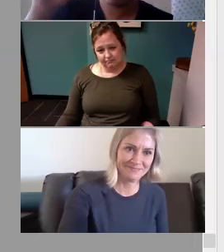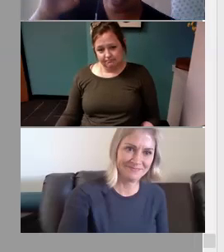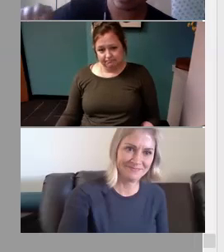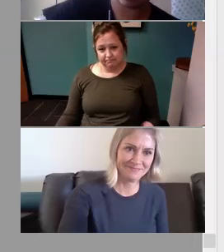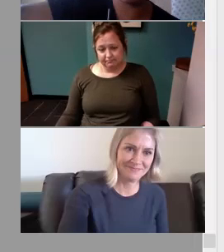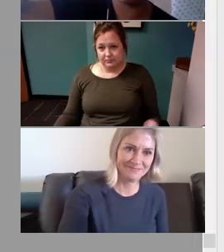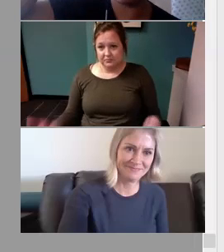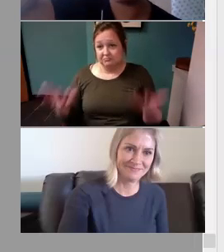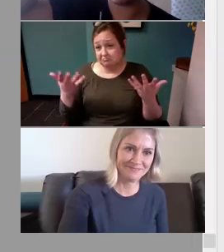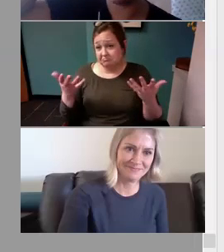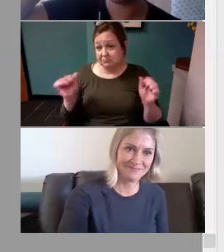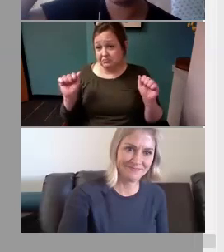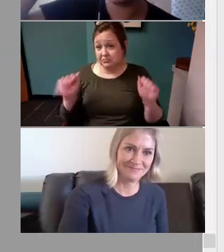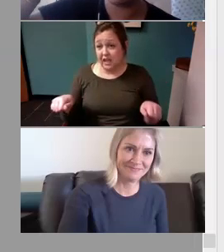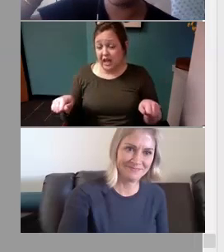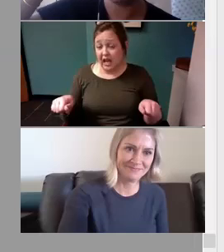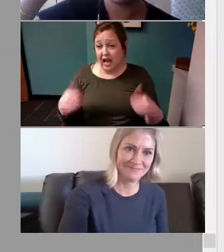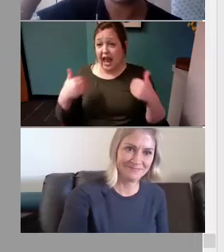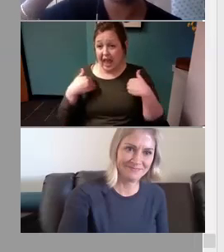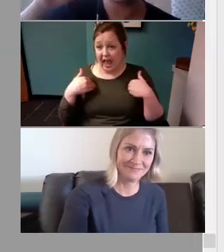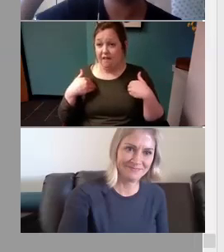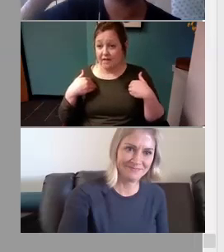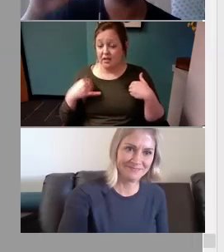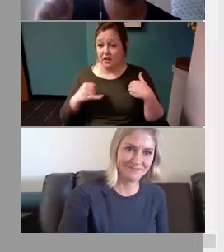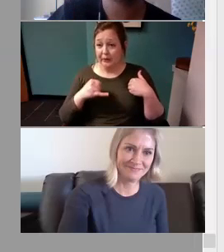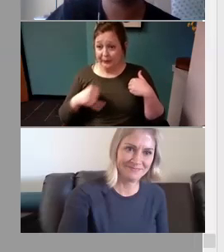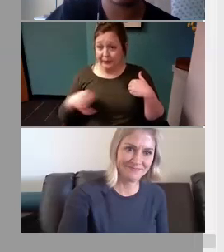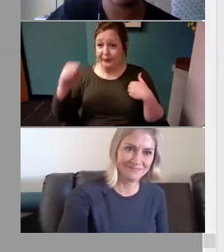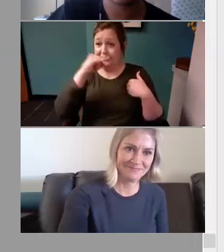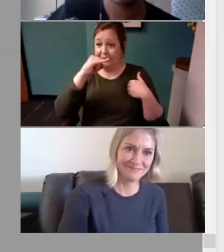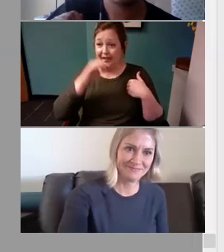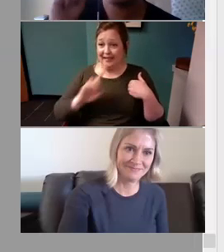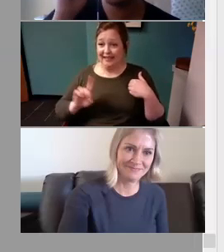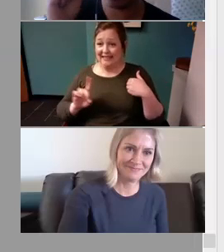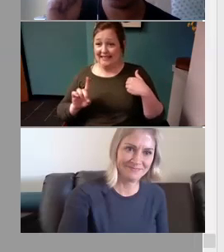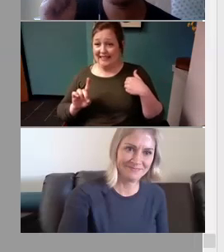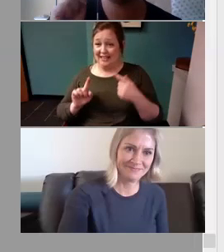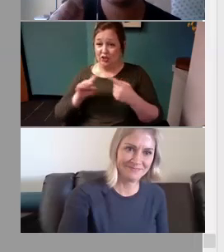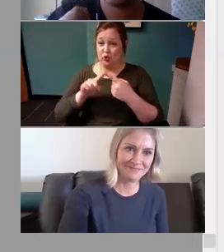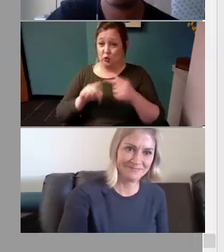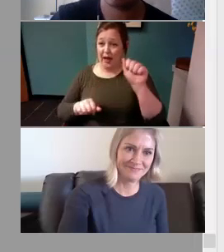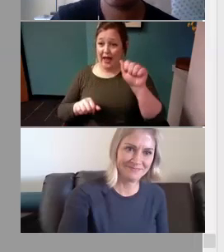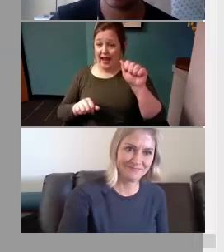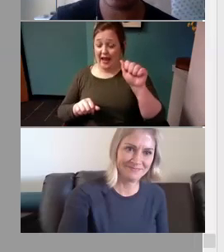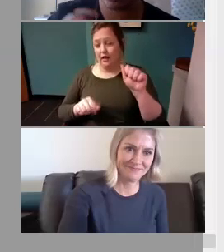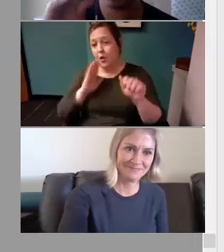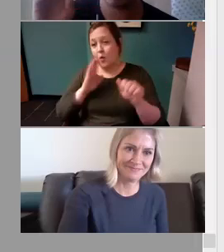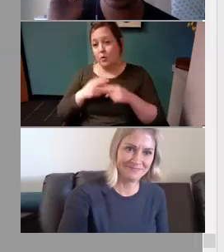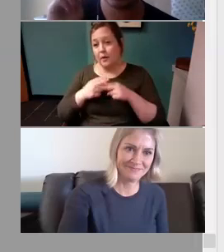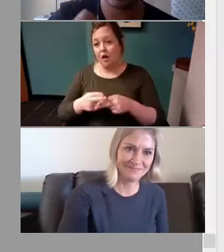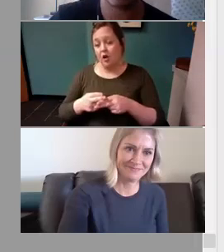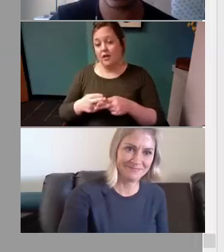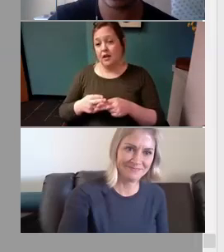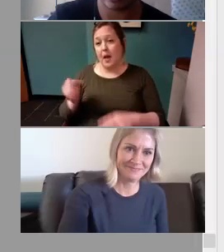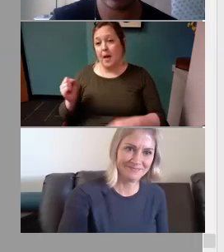Right, we can have a line from D to A, and that would be considered as a back edge, but not a tree edge. And this would